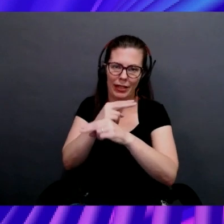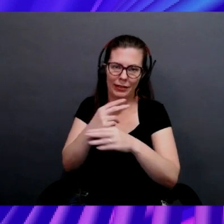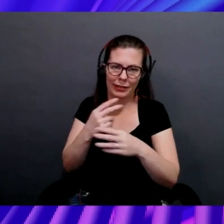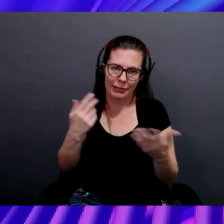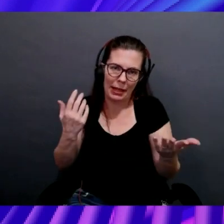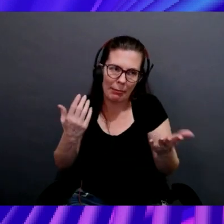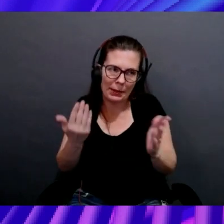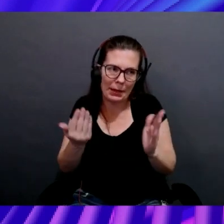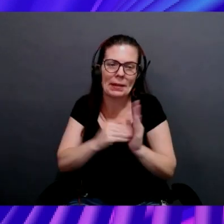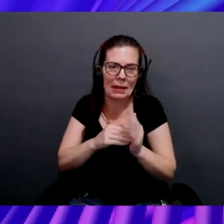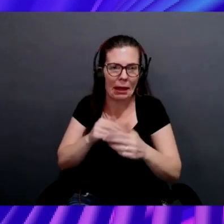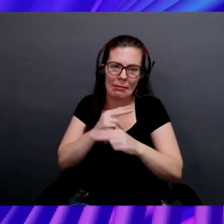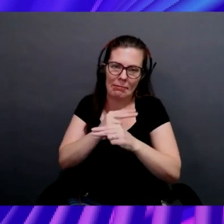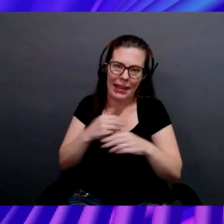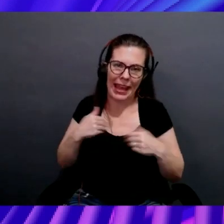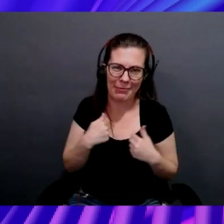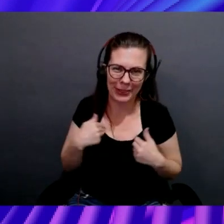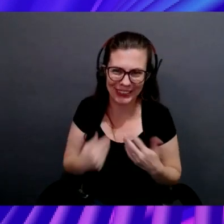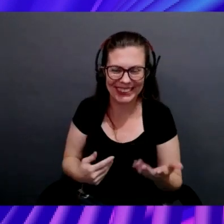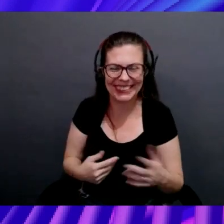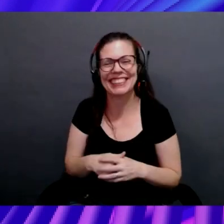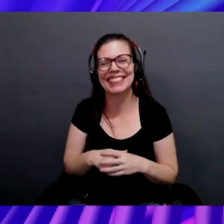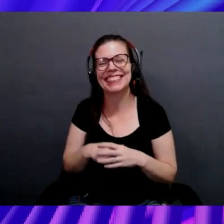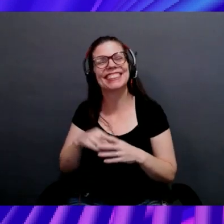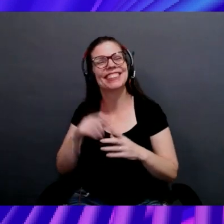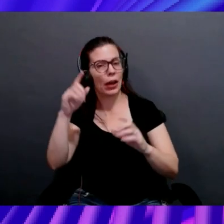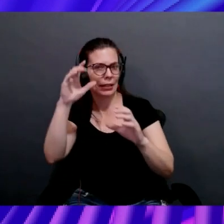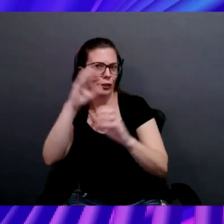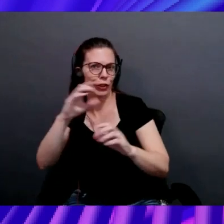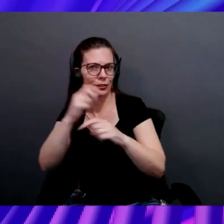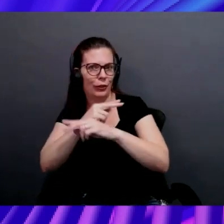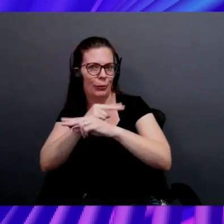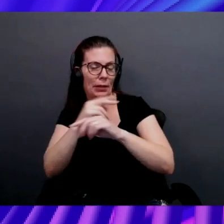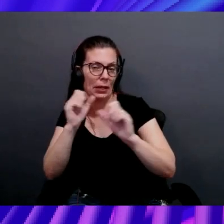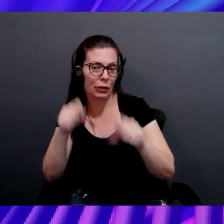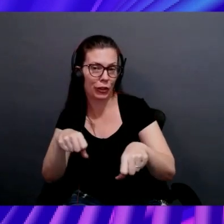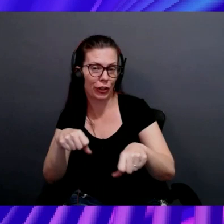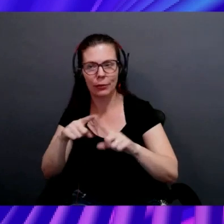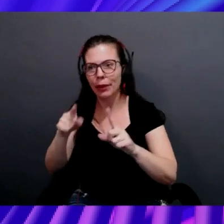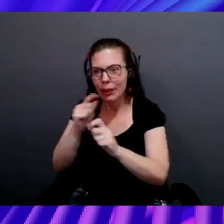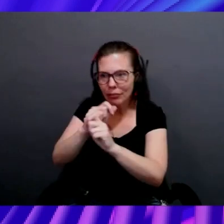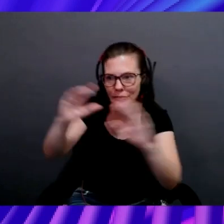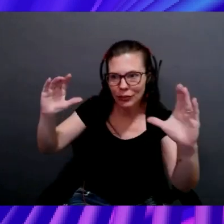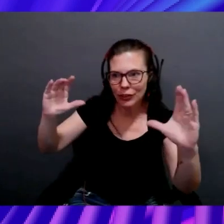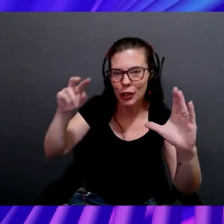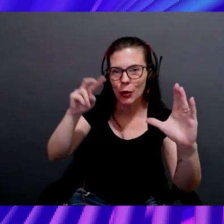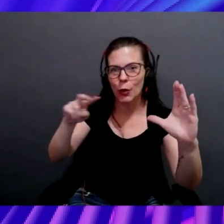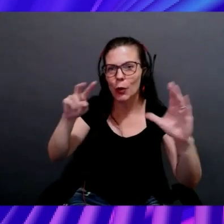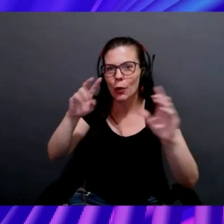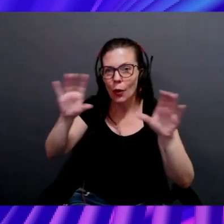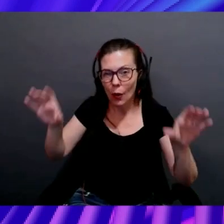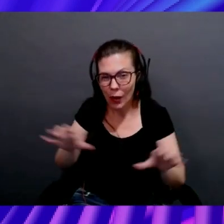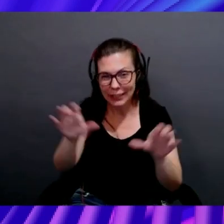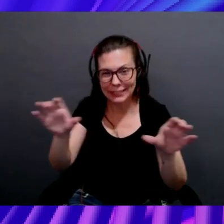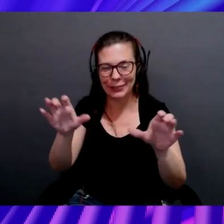animals. I can search for bunnies, and I'm going to have this whole view of all of the activity that has a trace